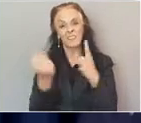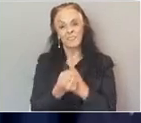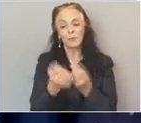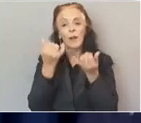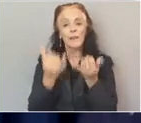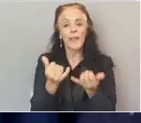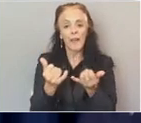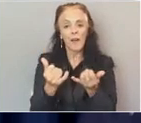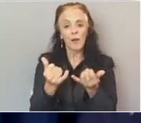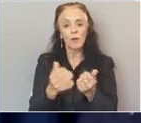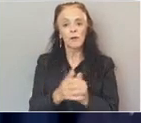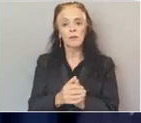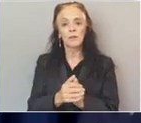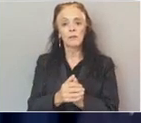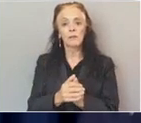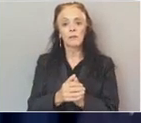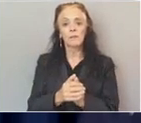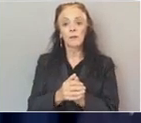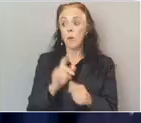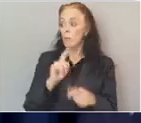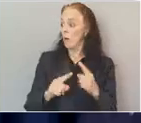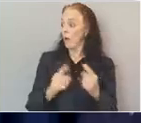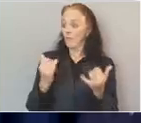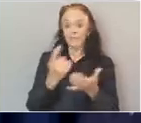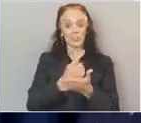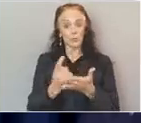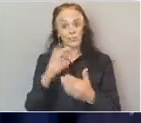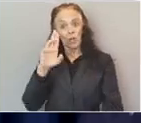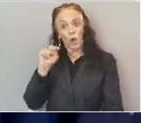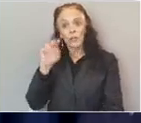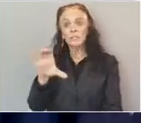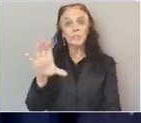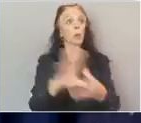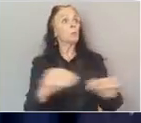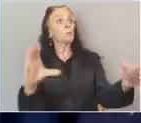absent from this week's Republican National Convention.